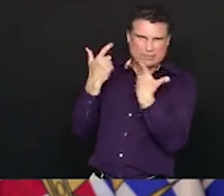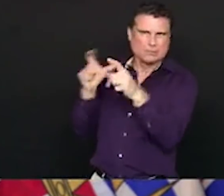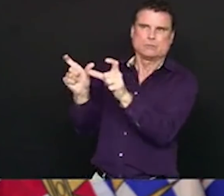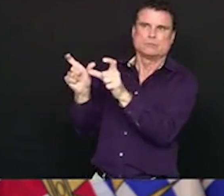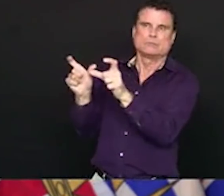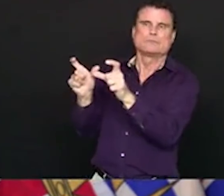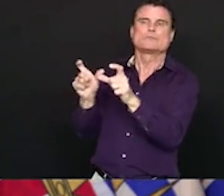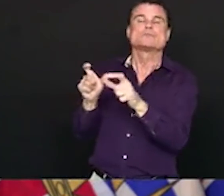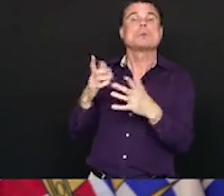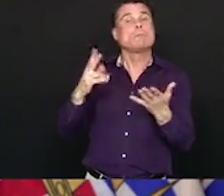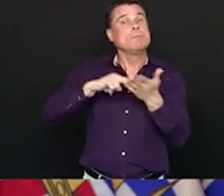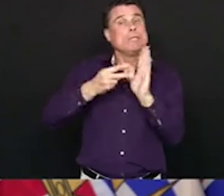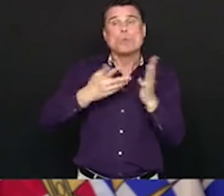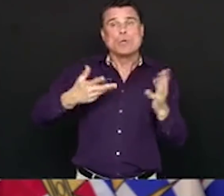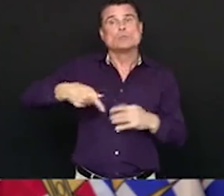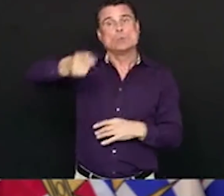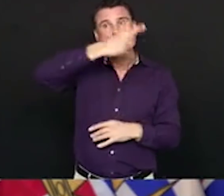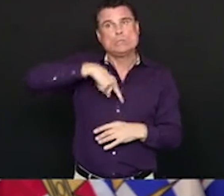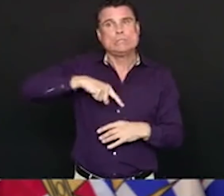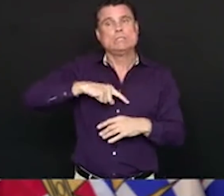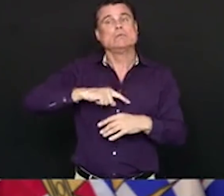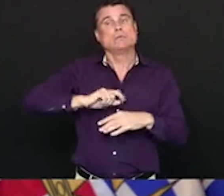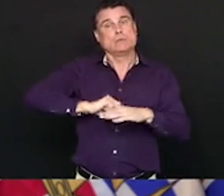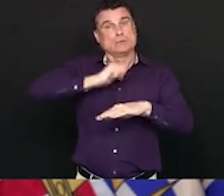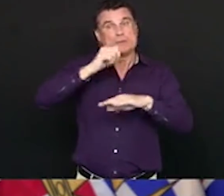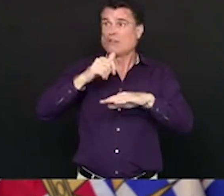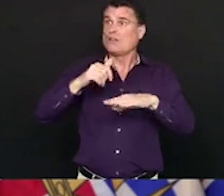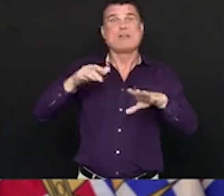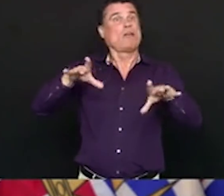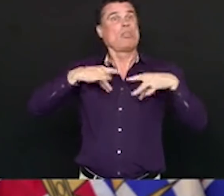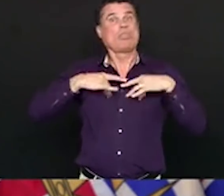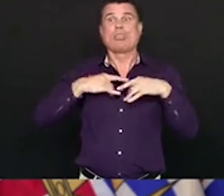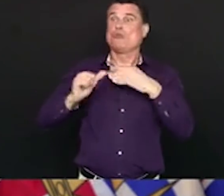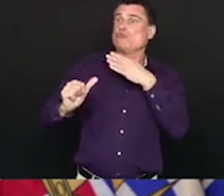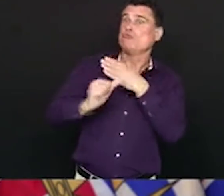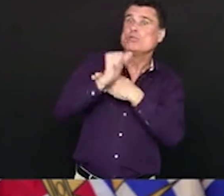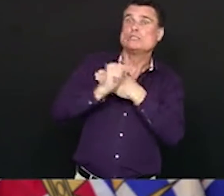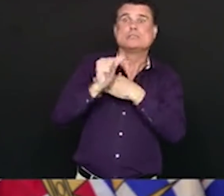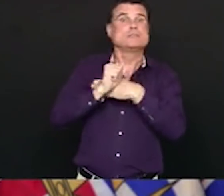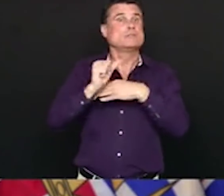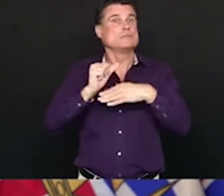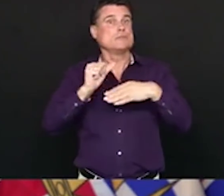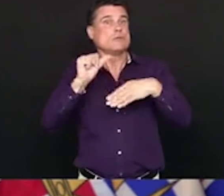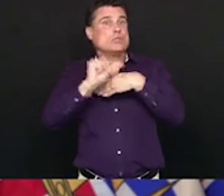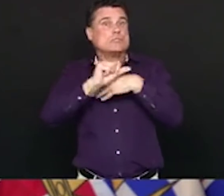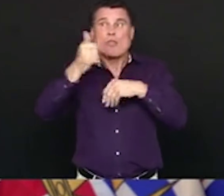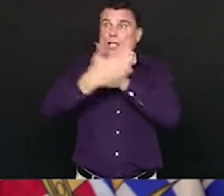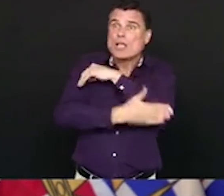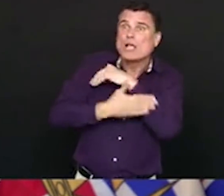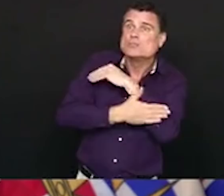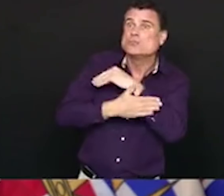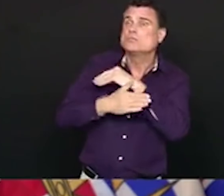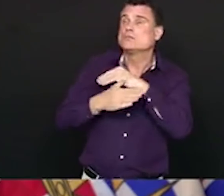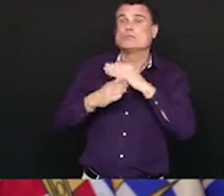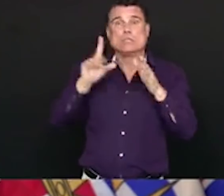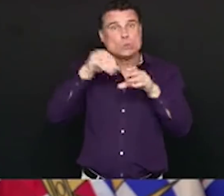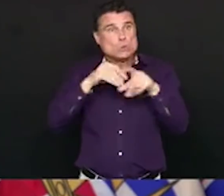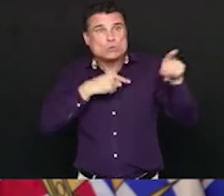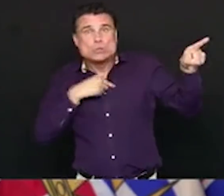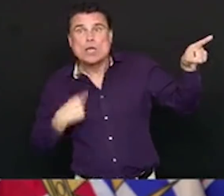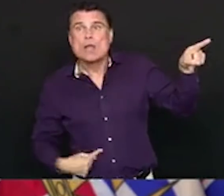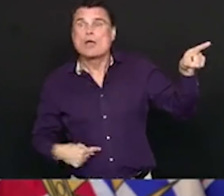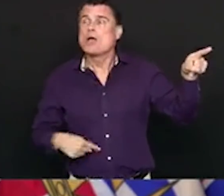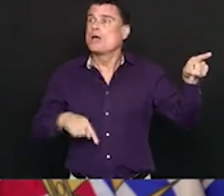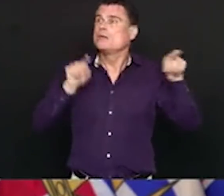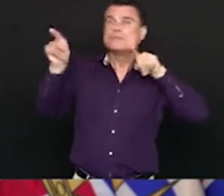at risk too. We are not yet through this pandemic, either here in BC, in Canada, or globally. And there's a lot